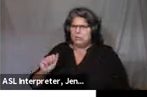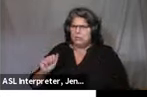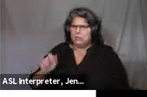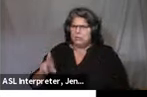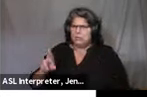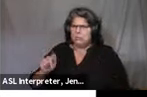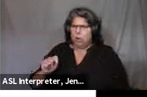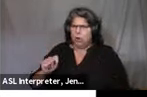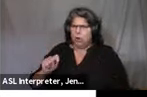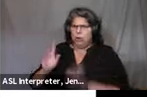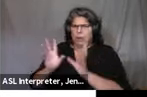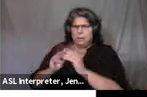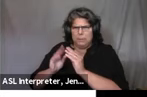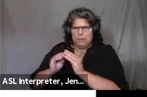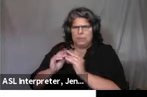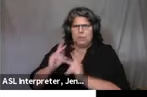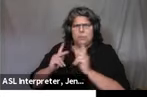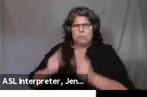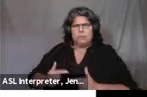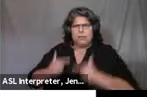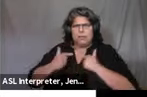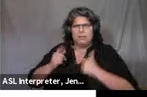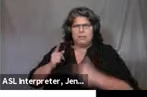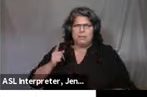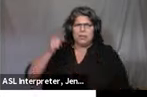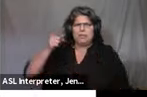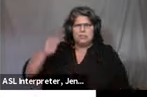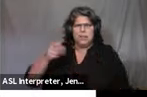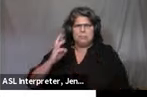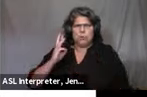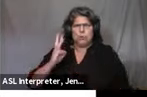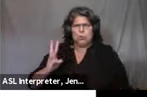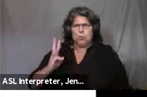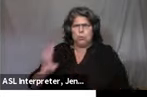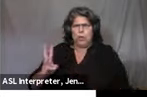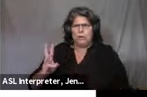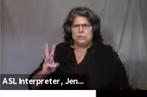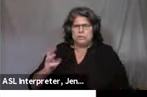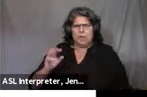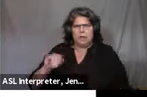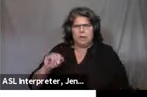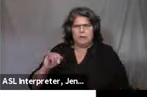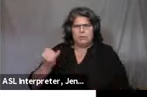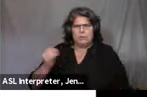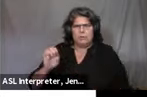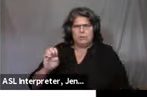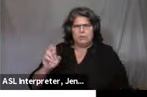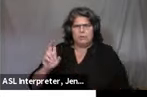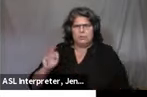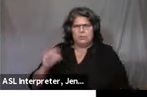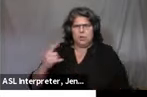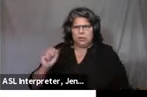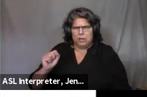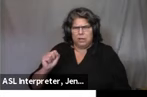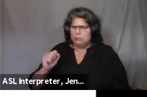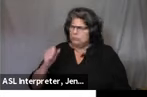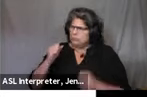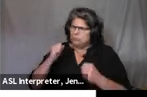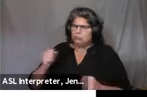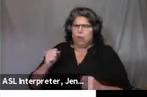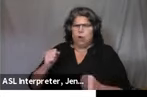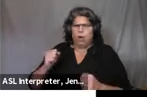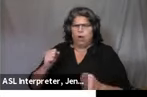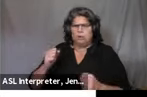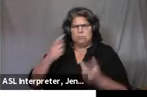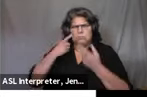residents on the other side, on the west side of Jennings, were very vocal in requesting that